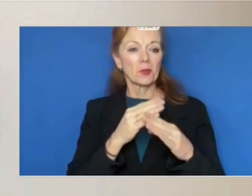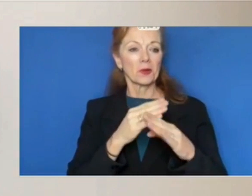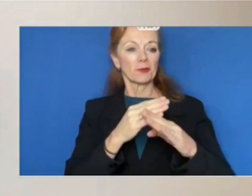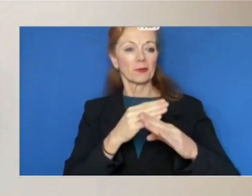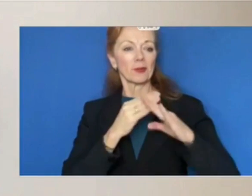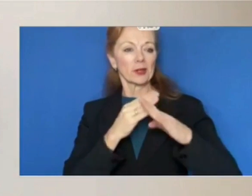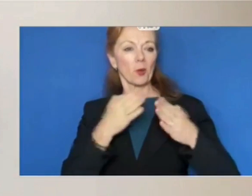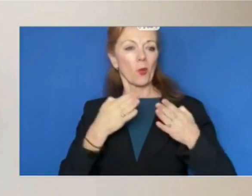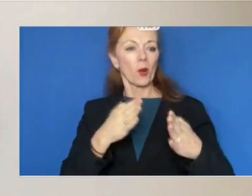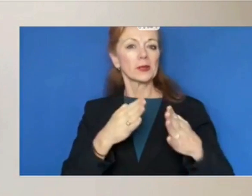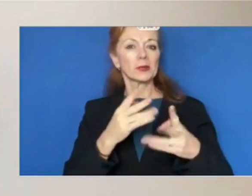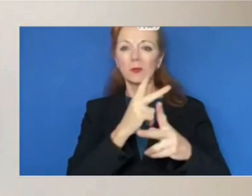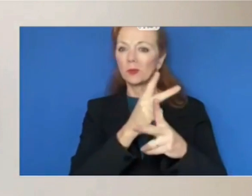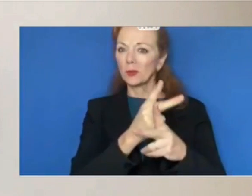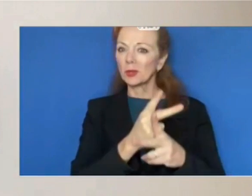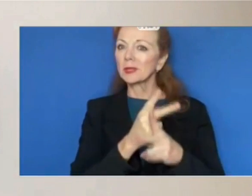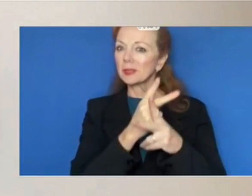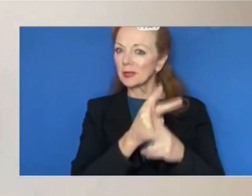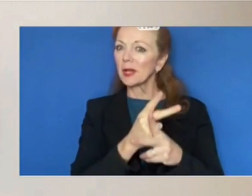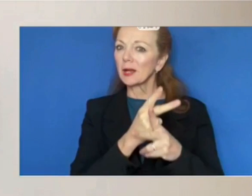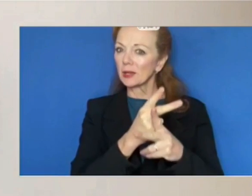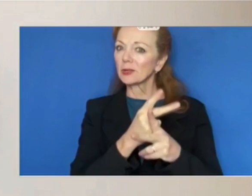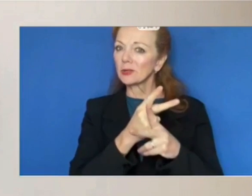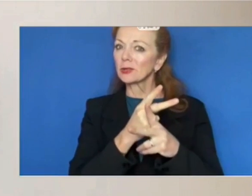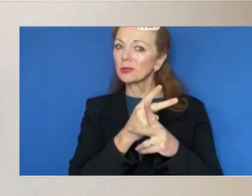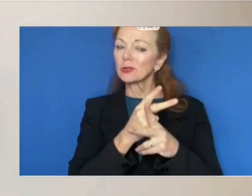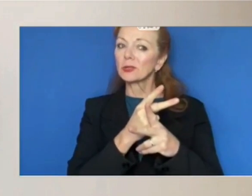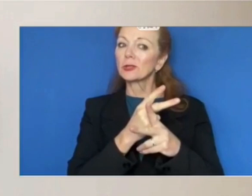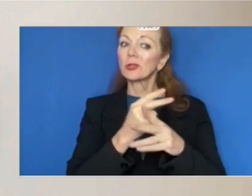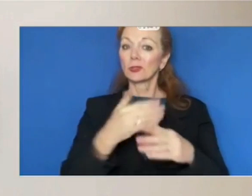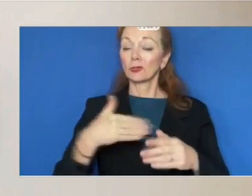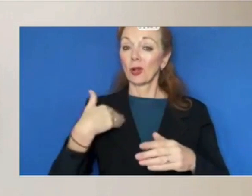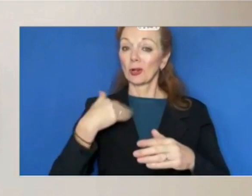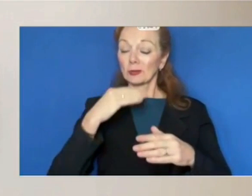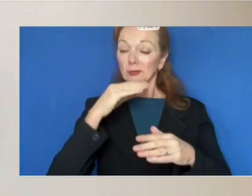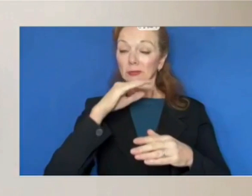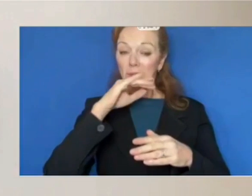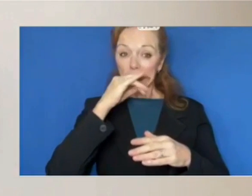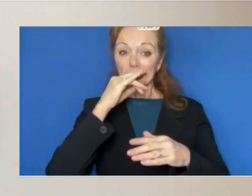minor kids from being victimized through identity theft.